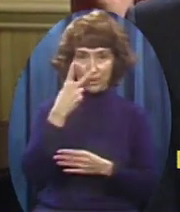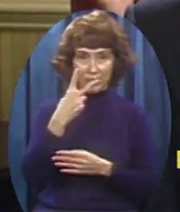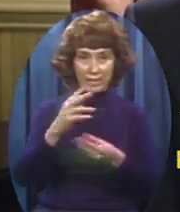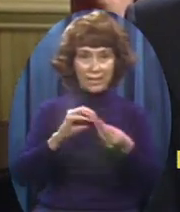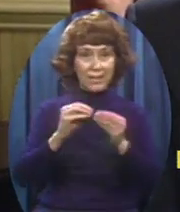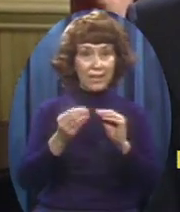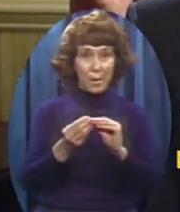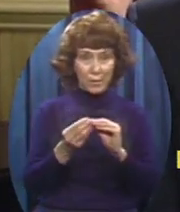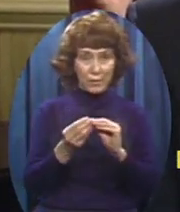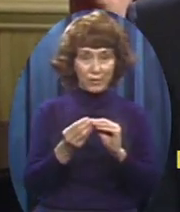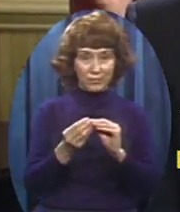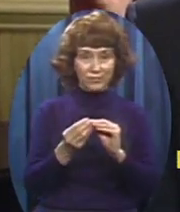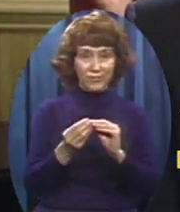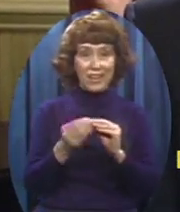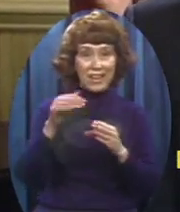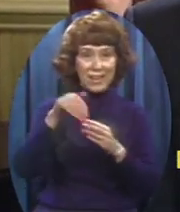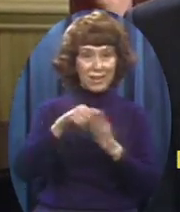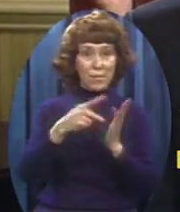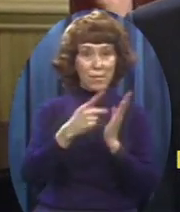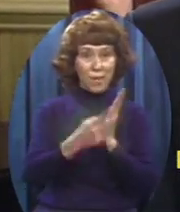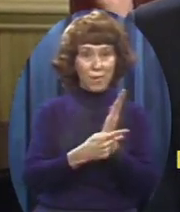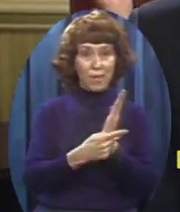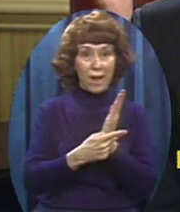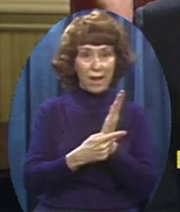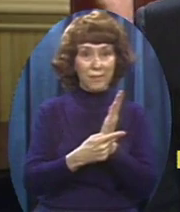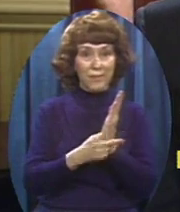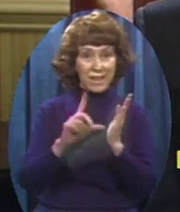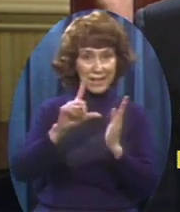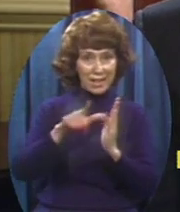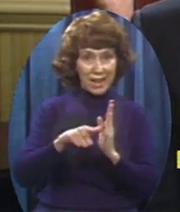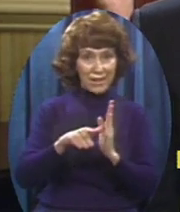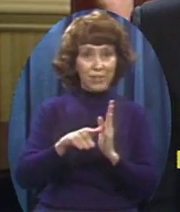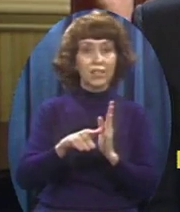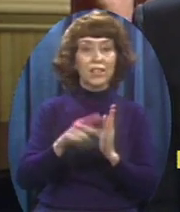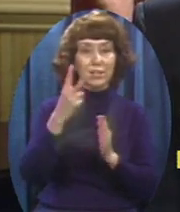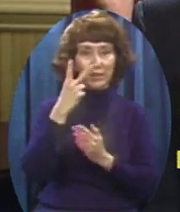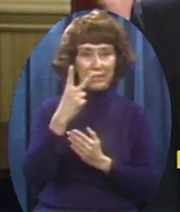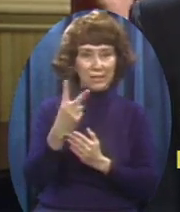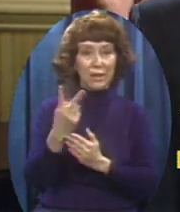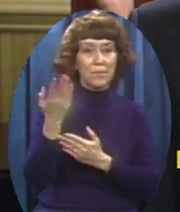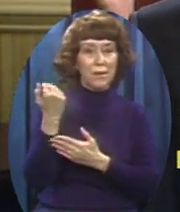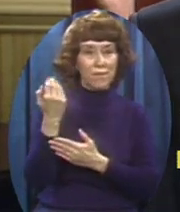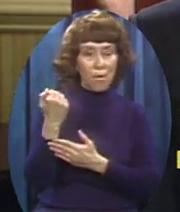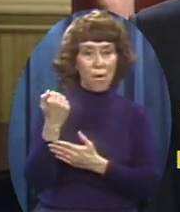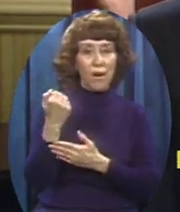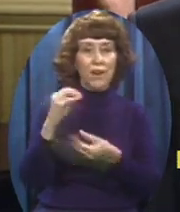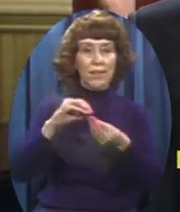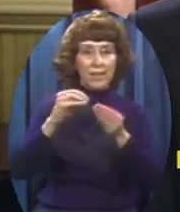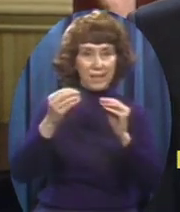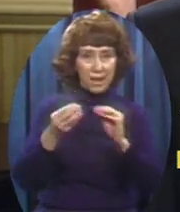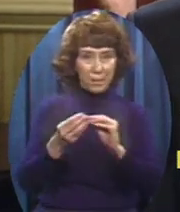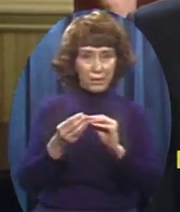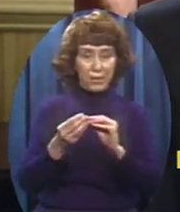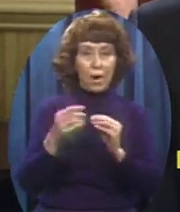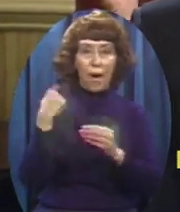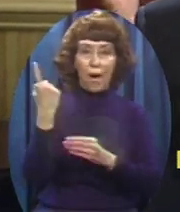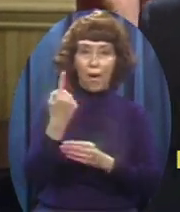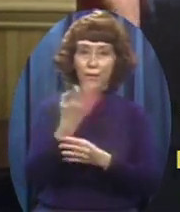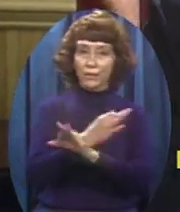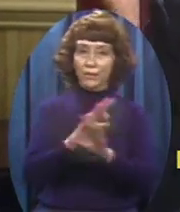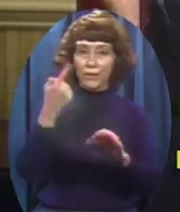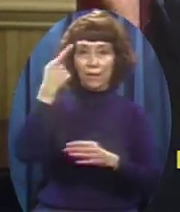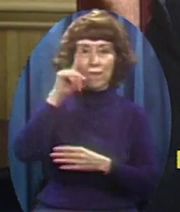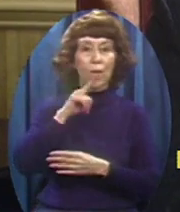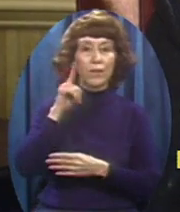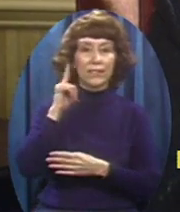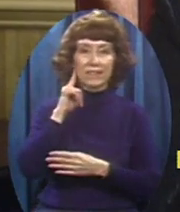1-800-446-5000. And simply say, I want the Proverbs. That's this, how to live successfully. I want the Proverbs. And when you do that, I will ship